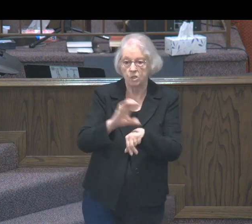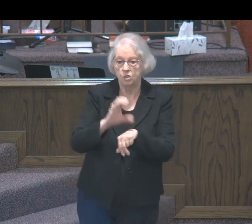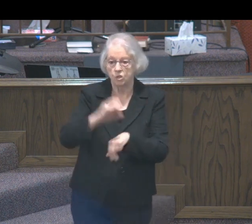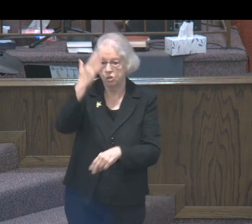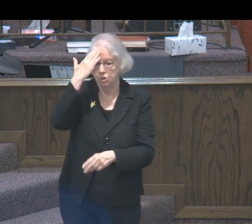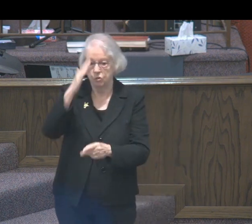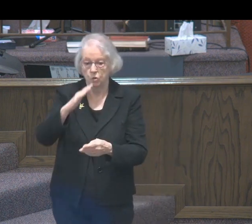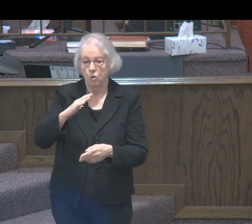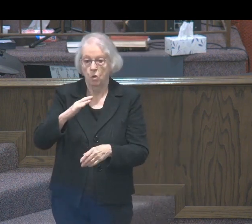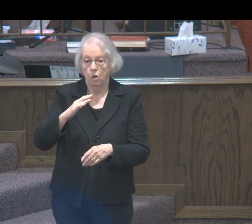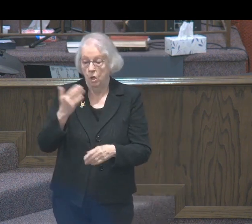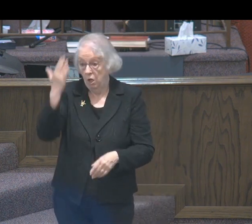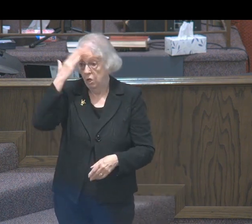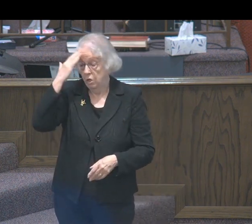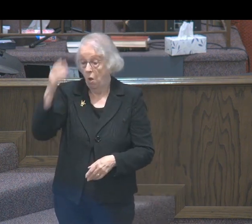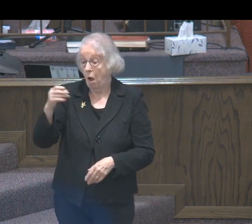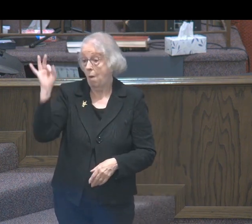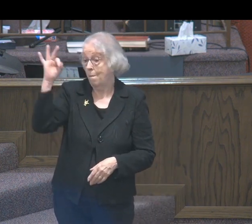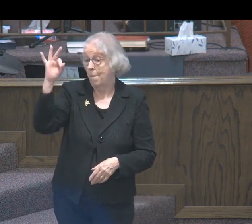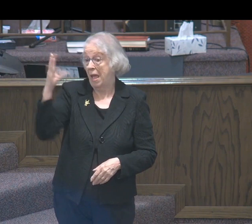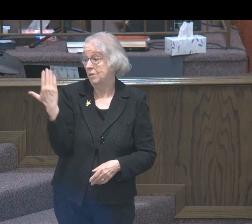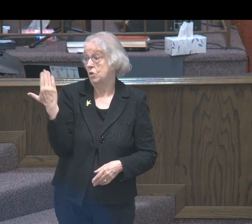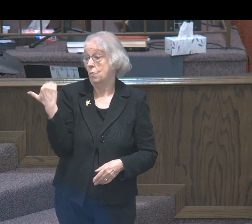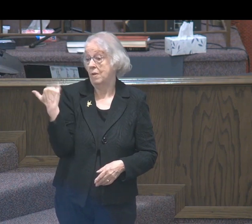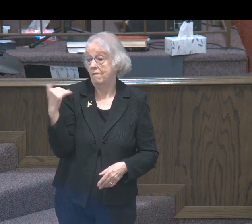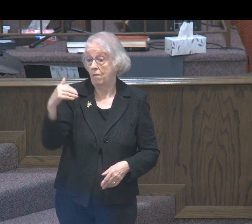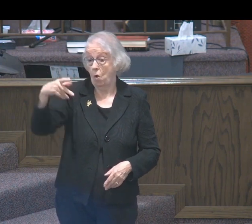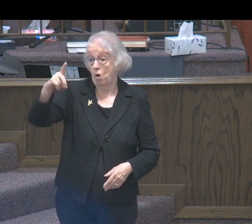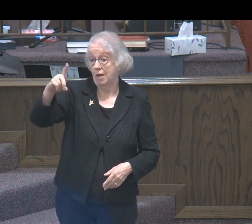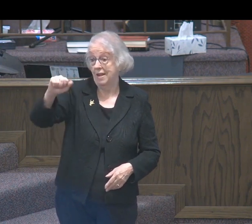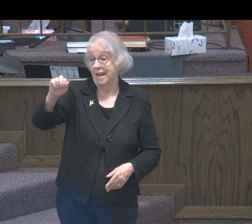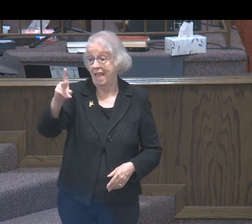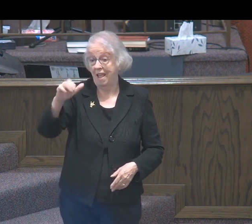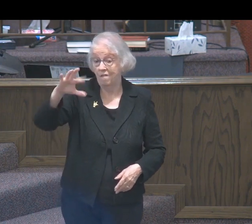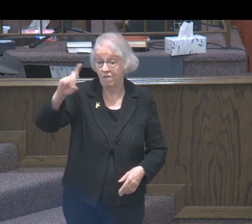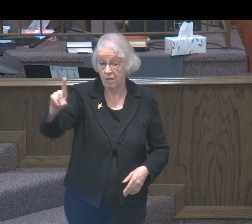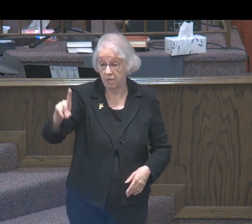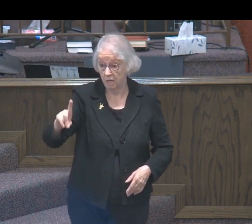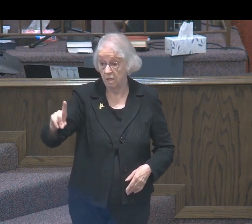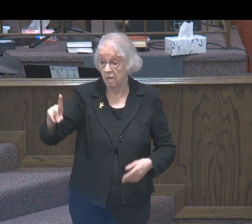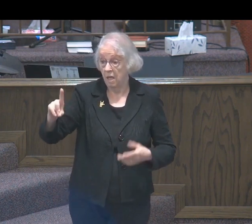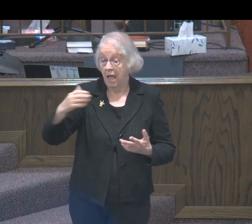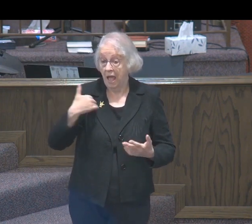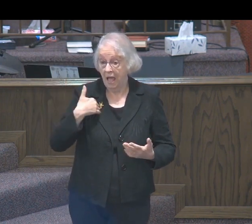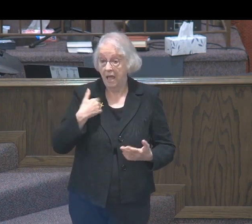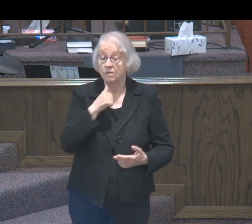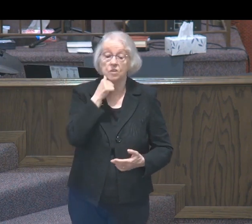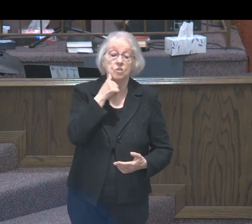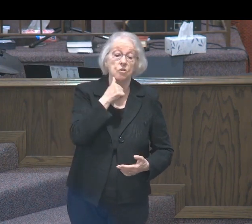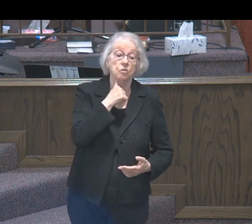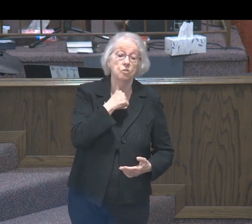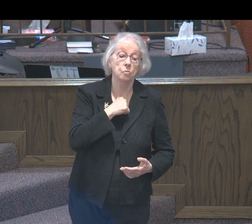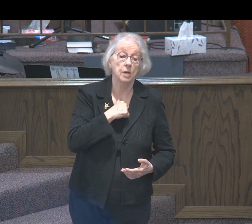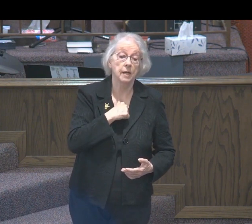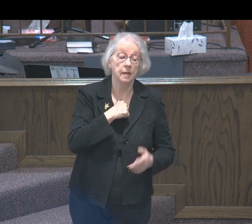through your word how we can magnify you better, how we can worship